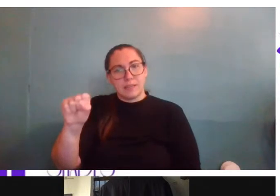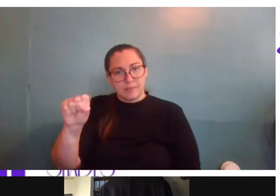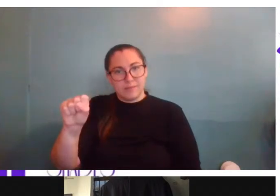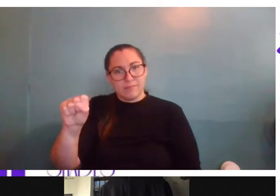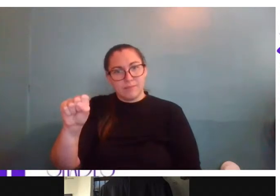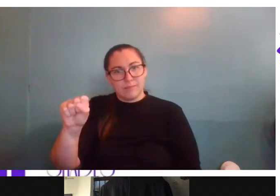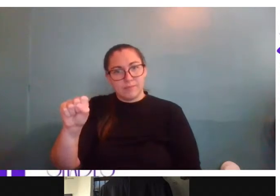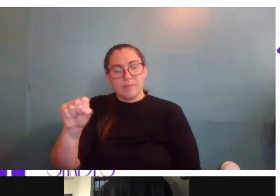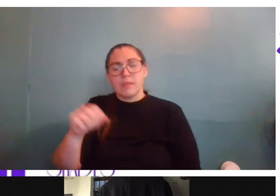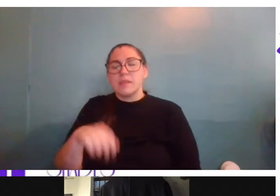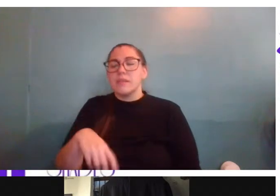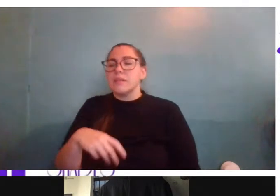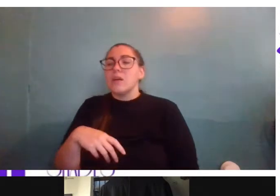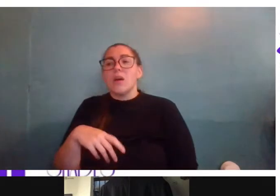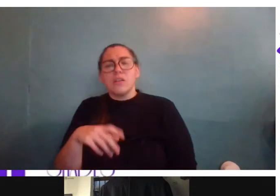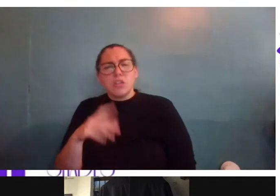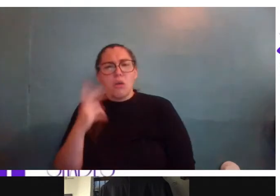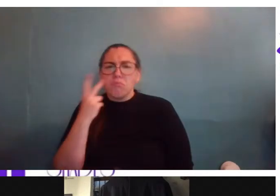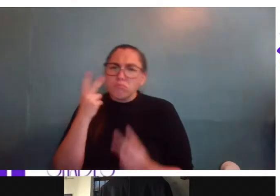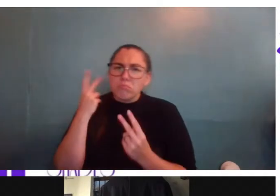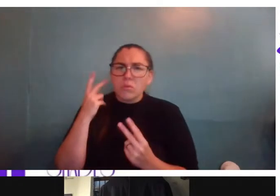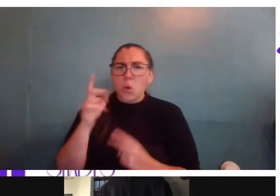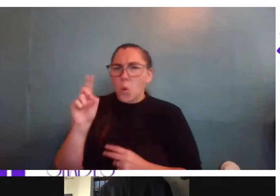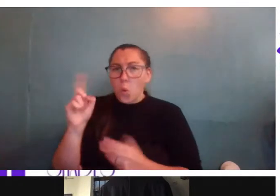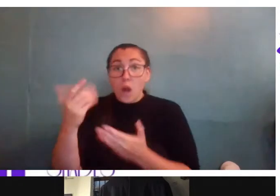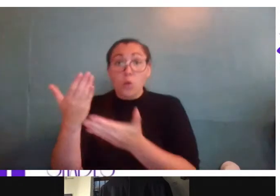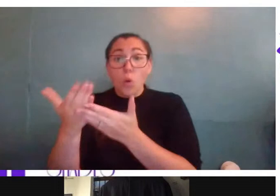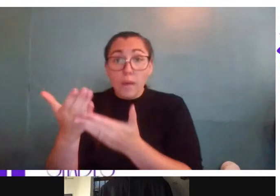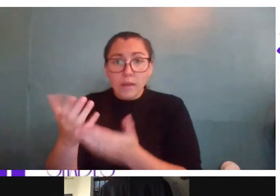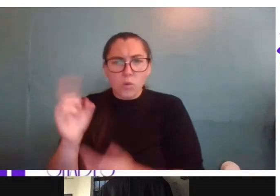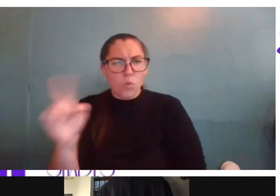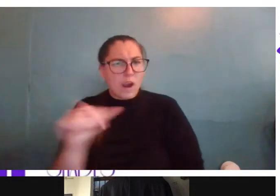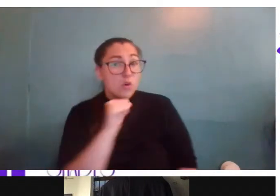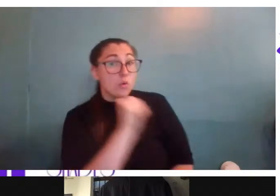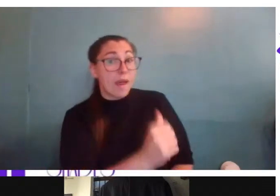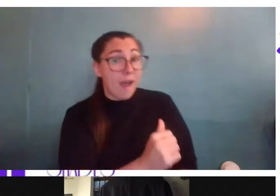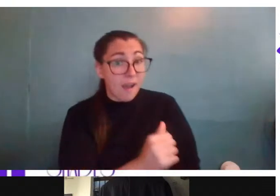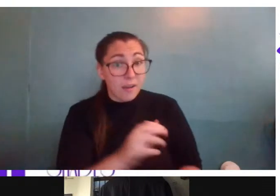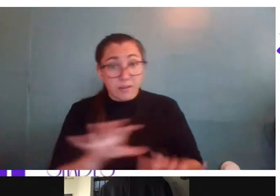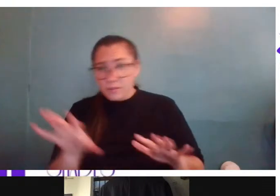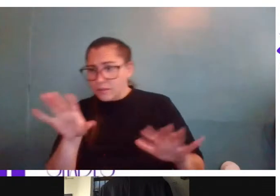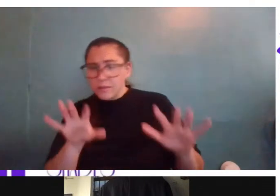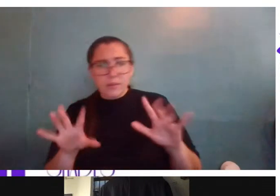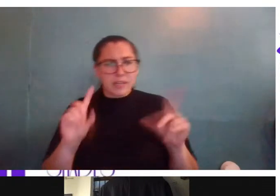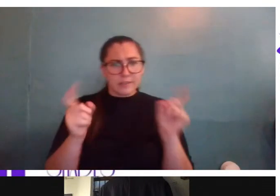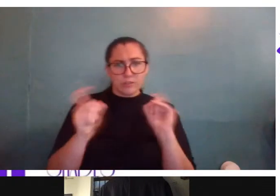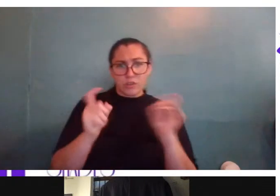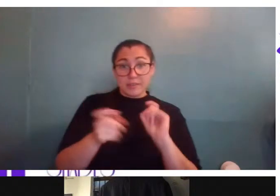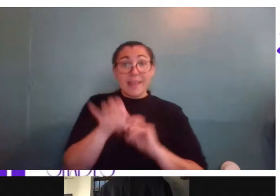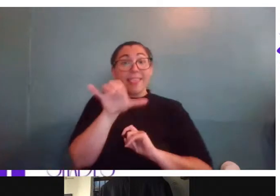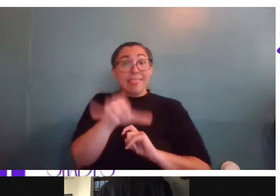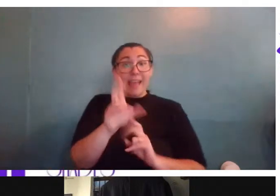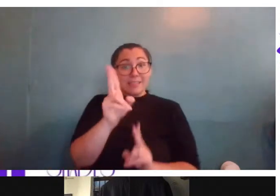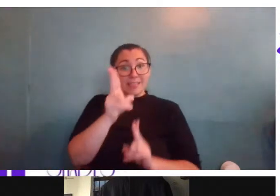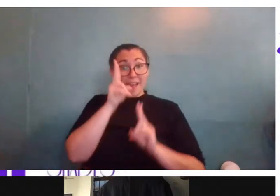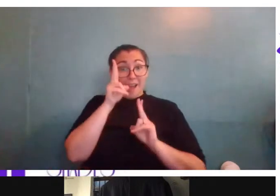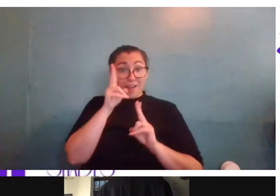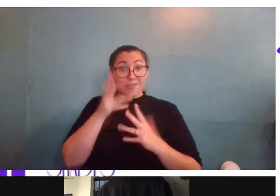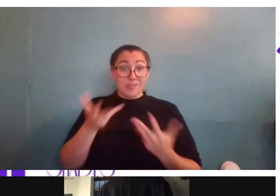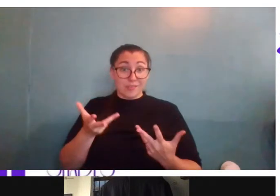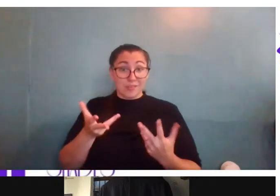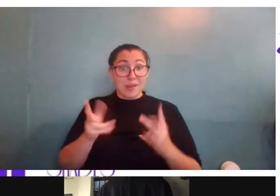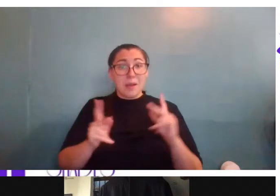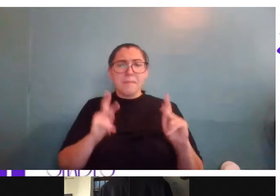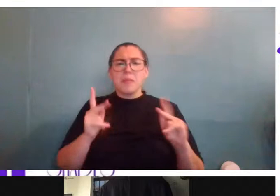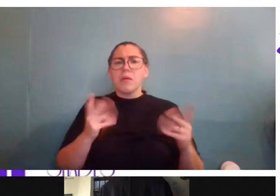going, where you're not going, and adjusting accordingly, that's to be honored. Yeah. People who are